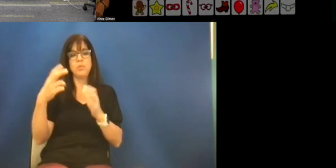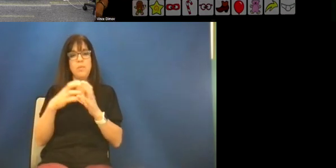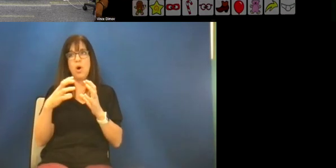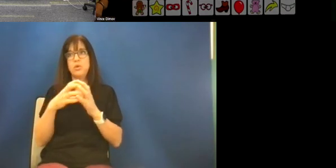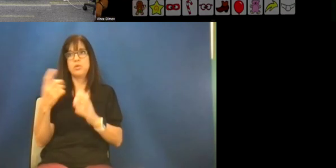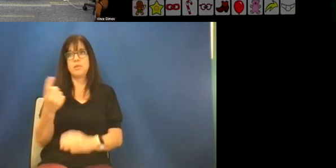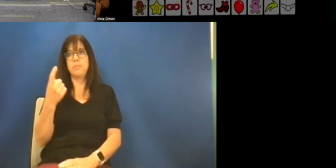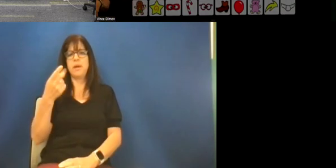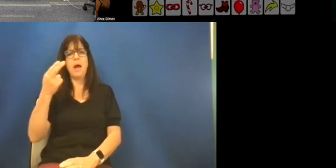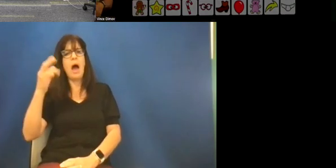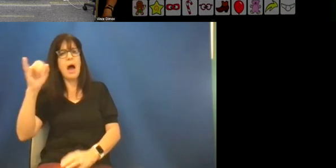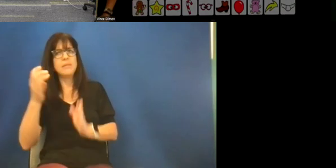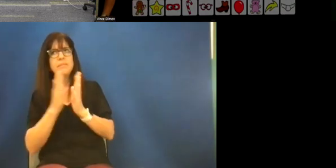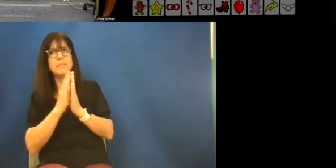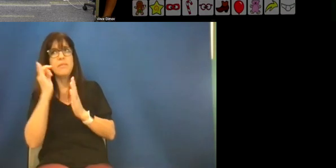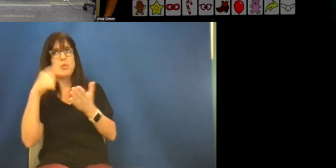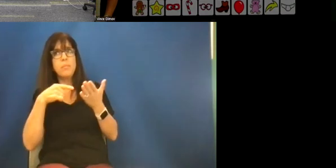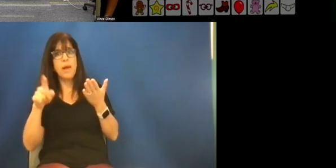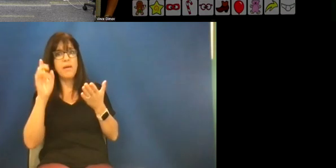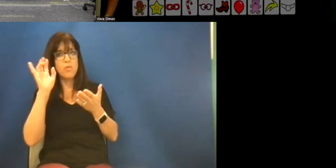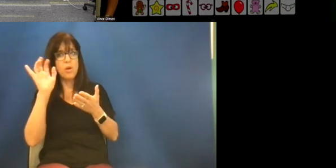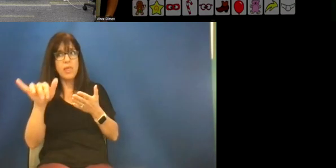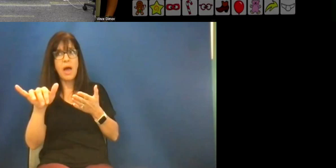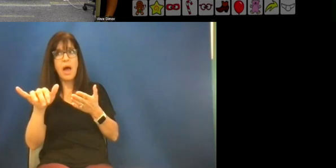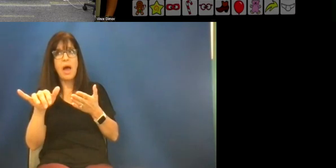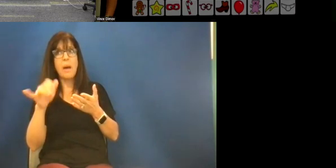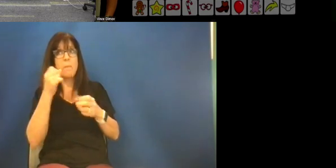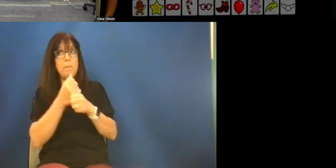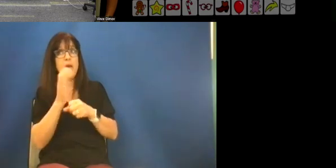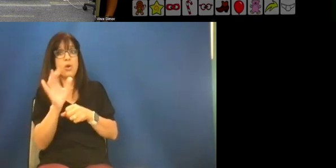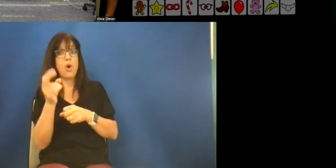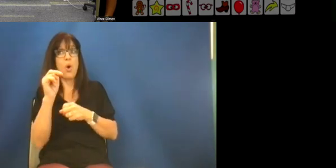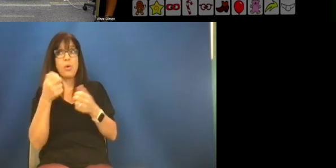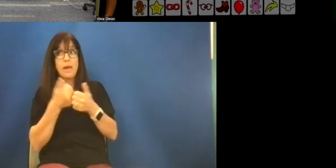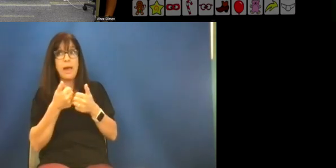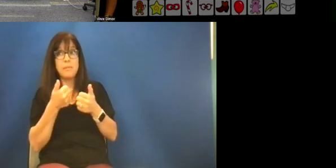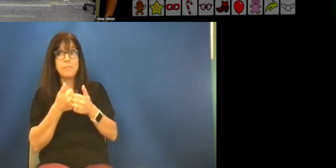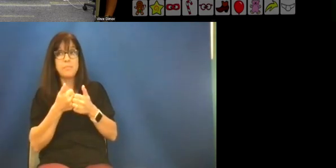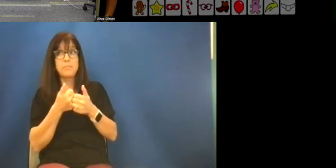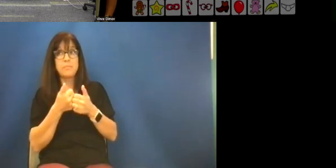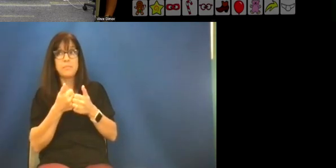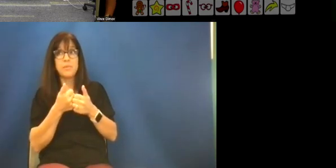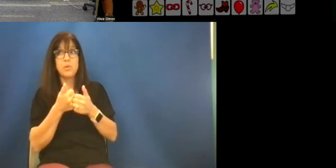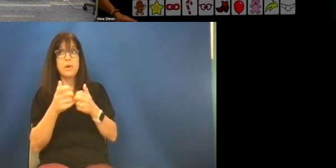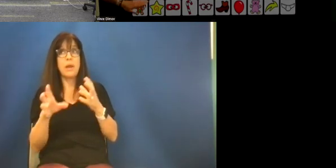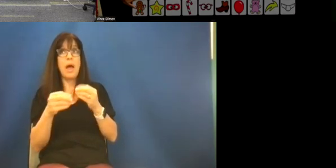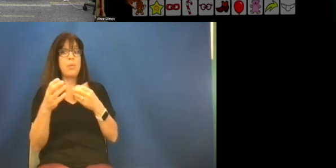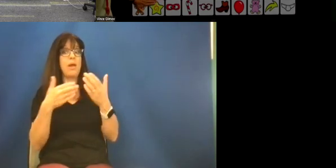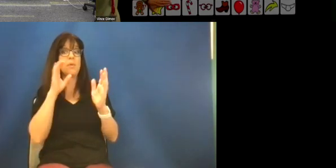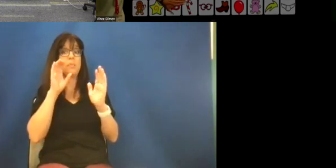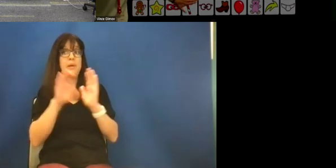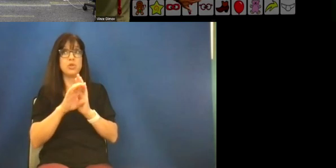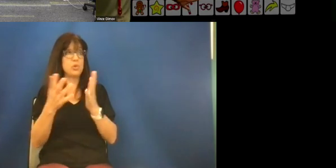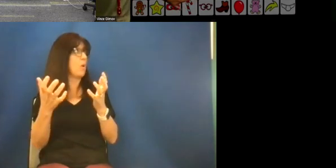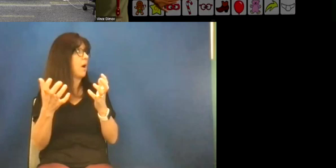just in their settings. If you pay for that extended, they'll make your own games or whatever, you could put whatever pictures you want. You in. can't put